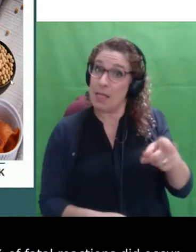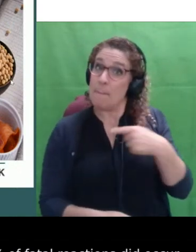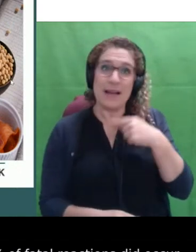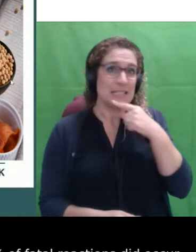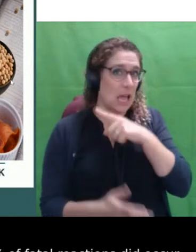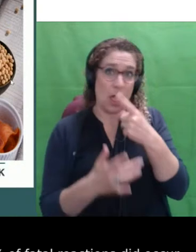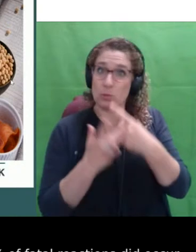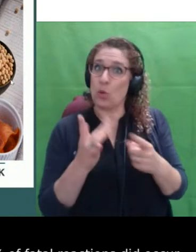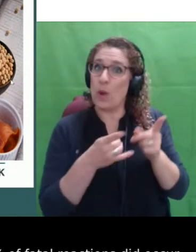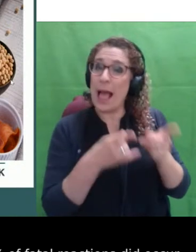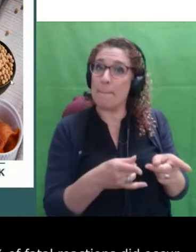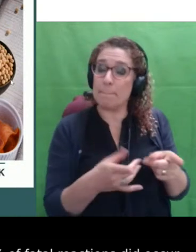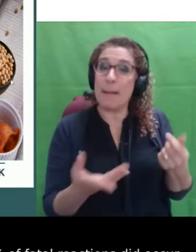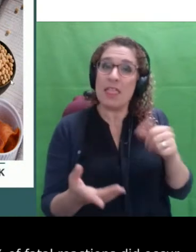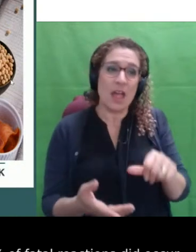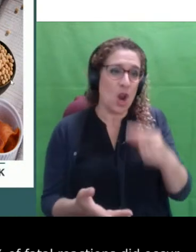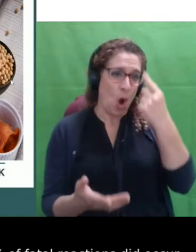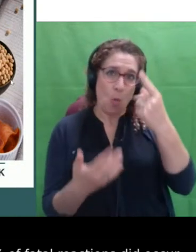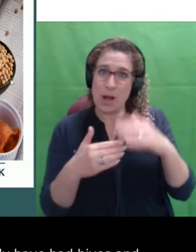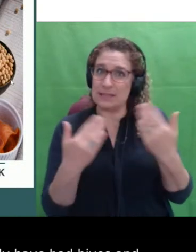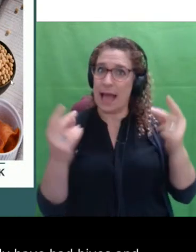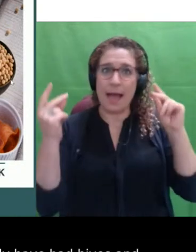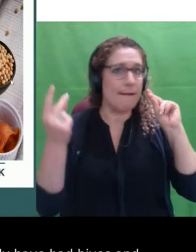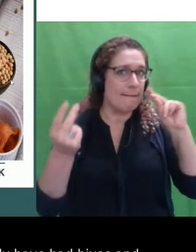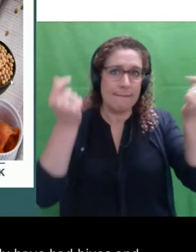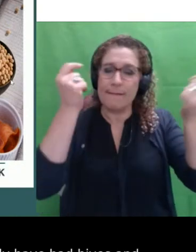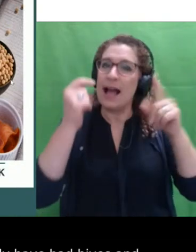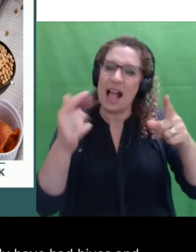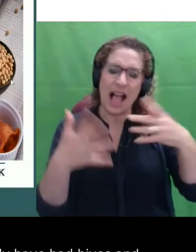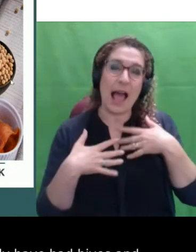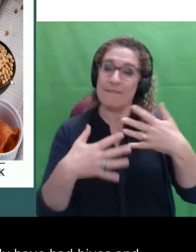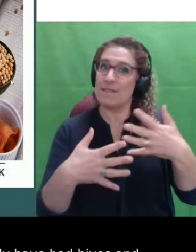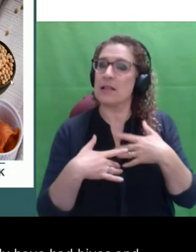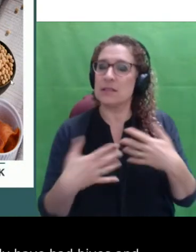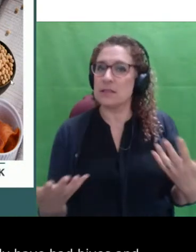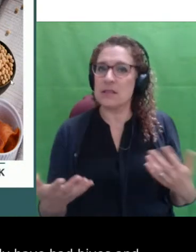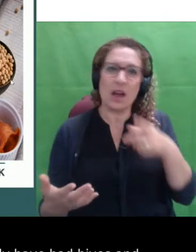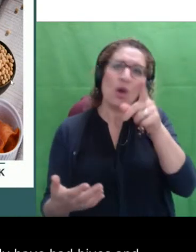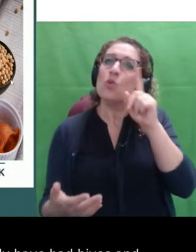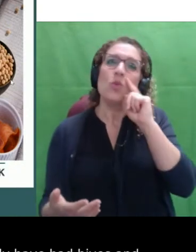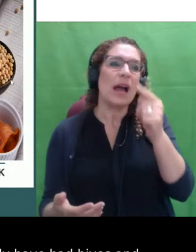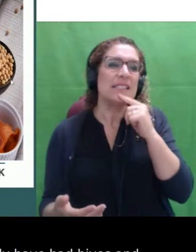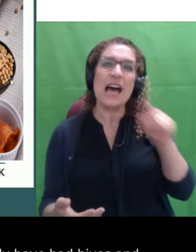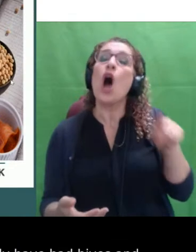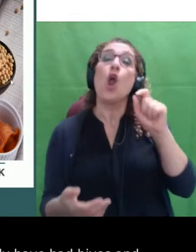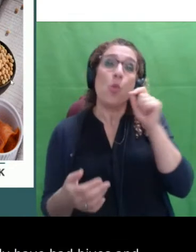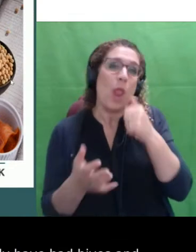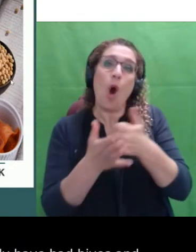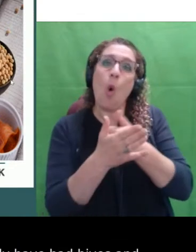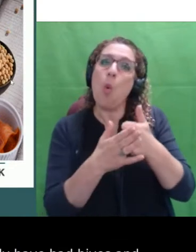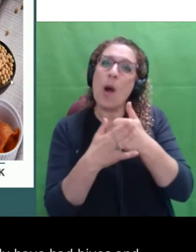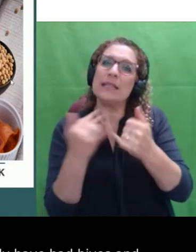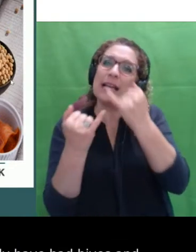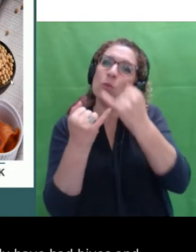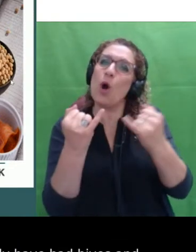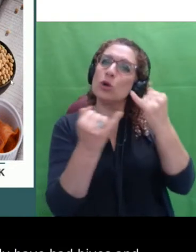to him and then one day anaphylaxis you also can't say your reaction will get worse each time you're exposed to the food that's not true either